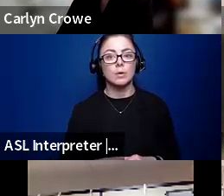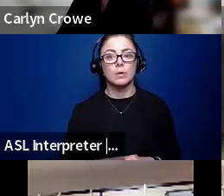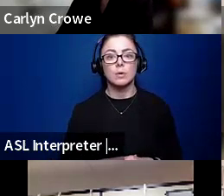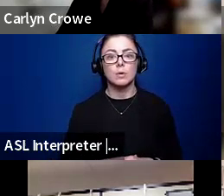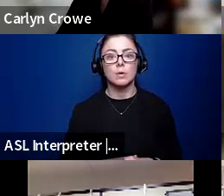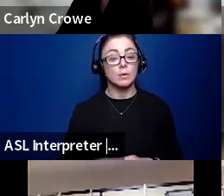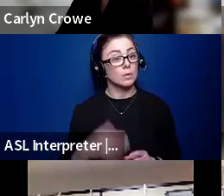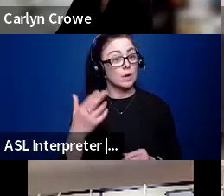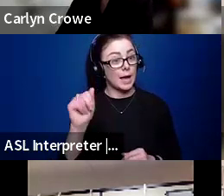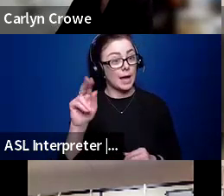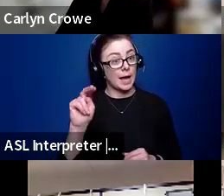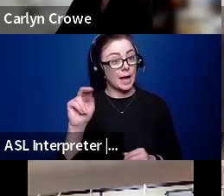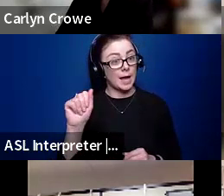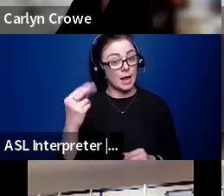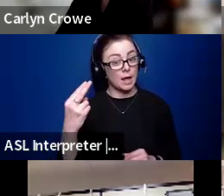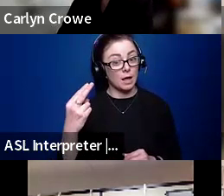Hannah?